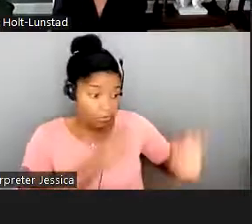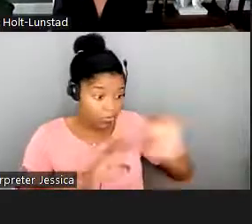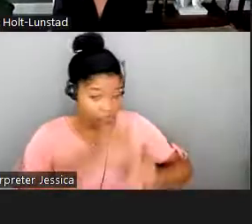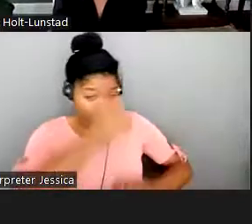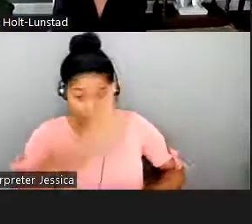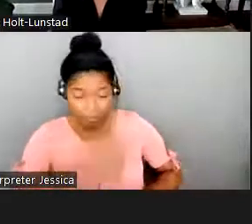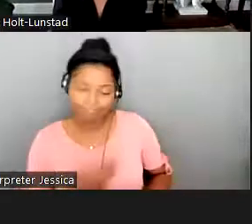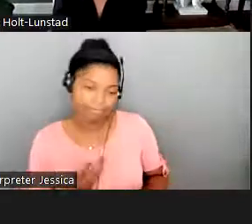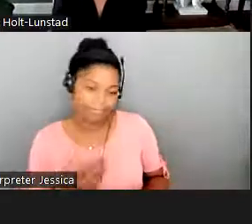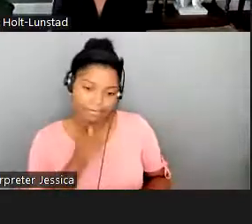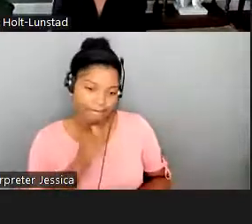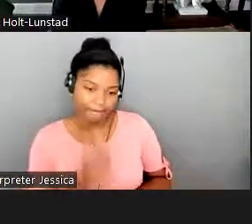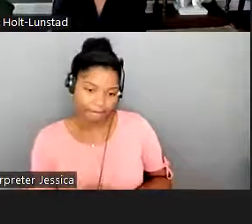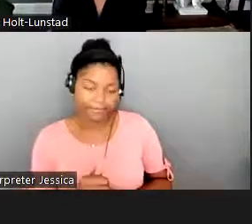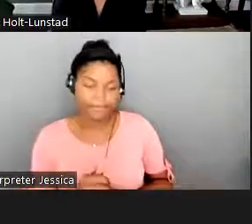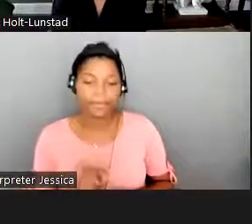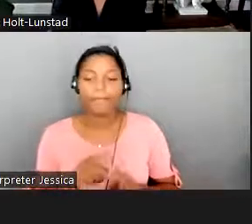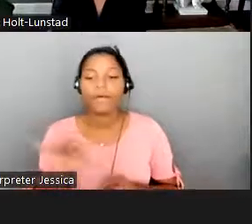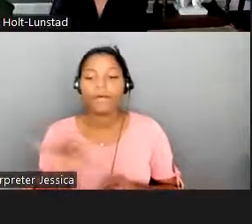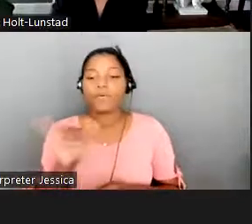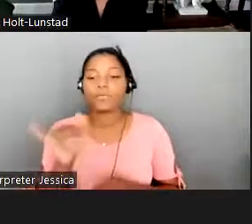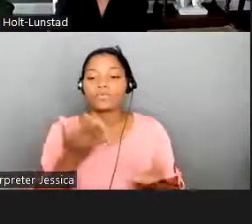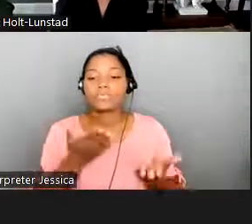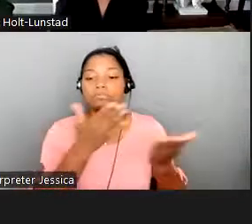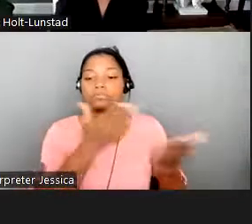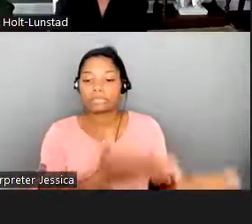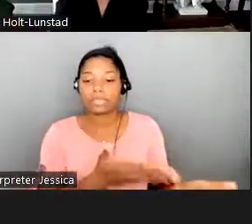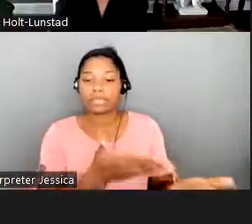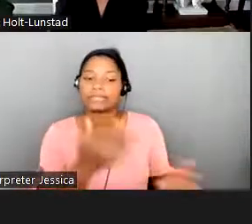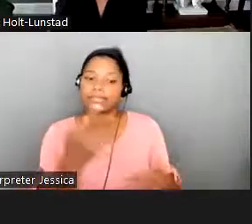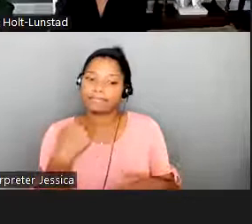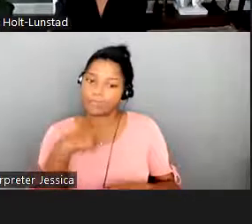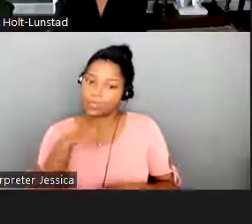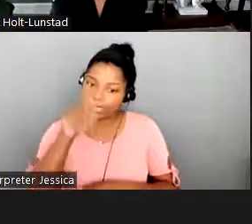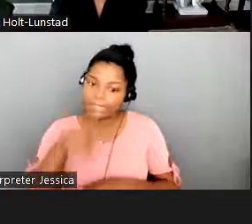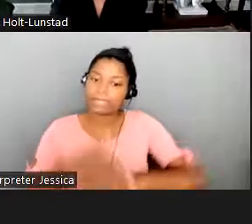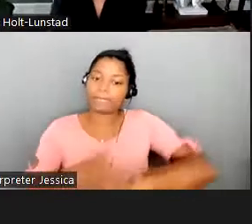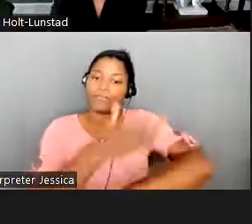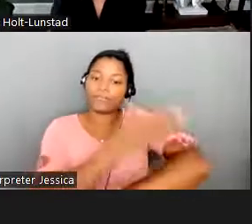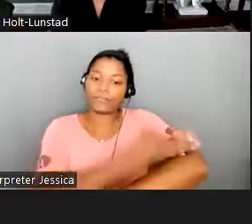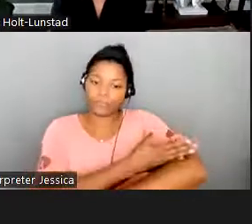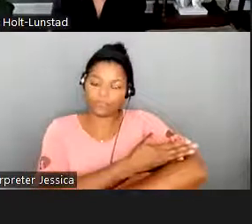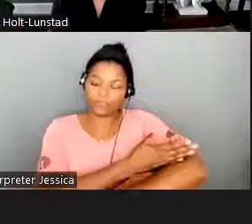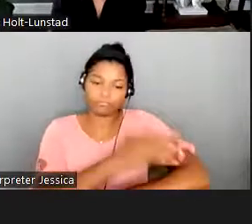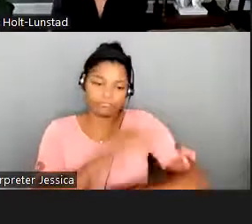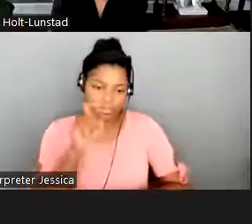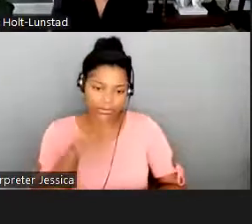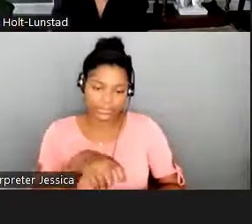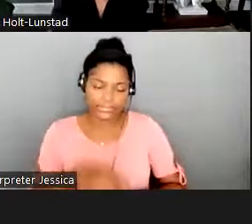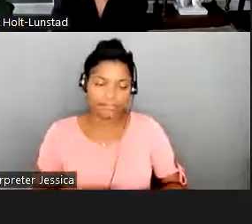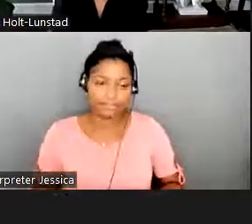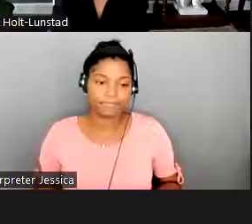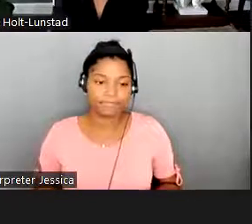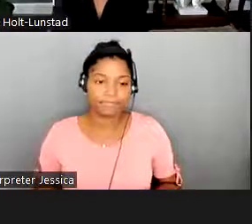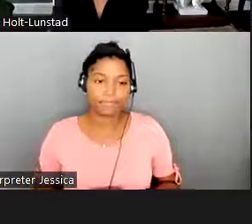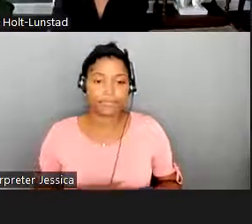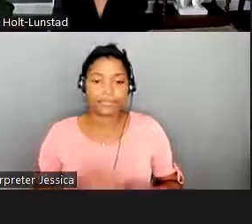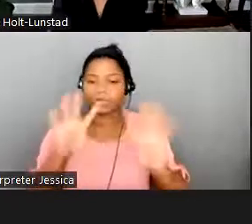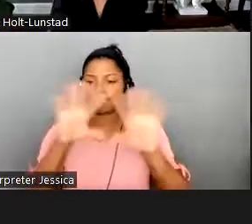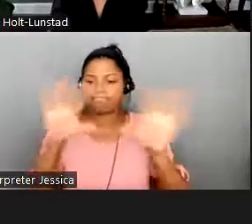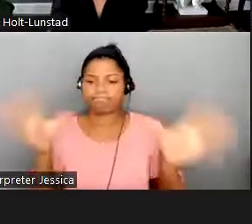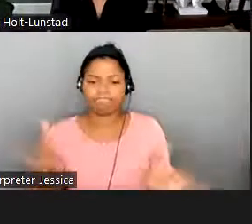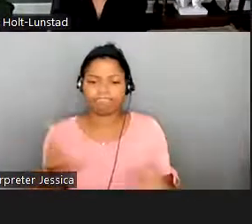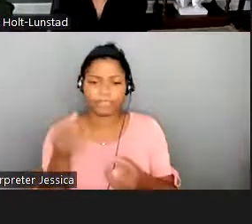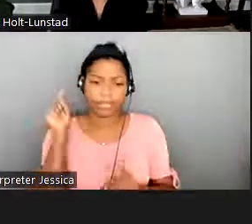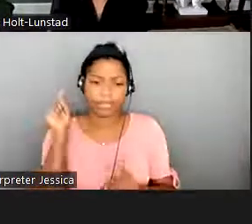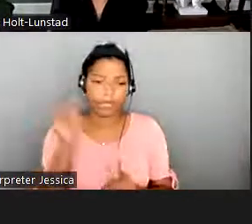approaches, it also suggests significant room for improvement. So overall, what